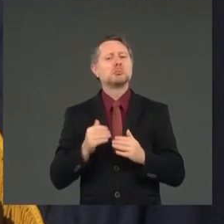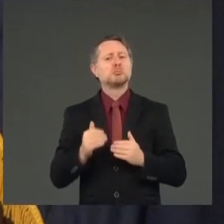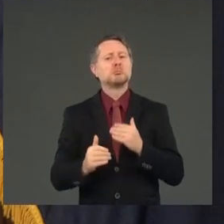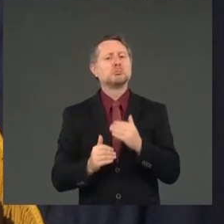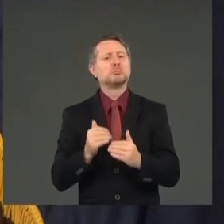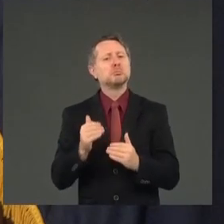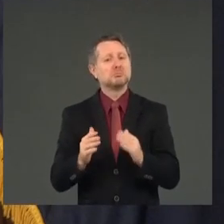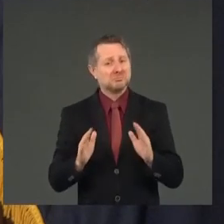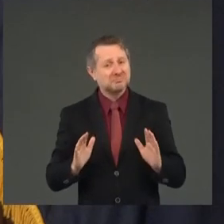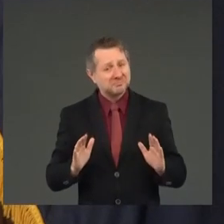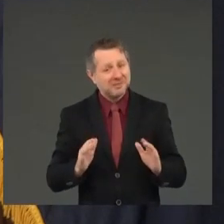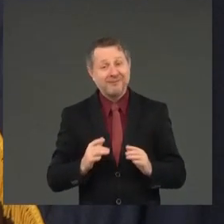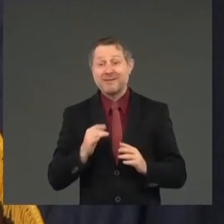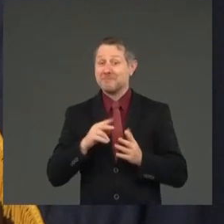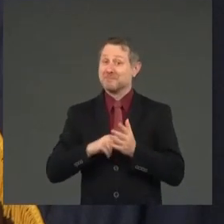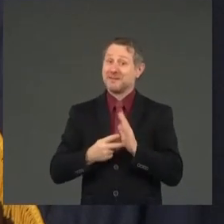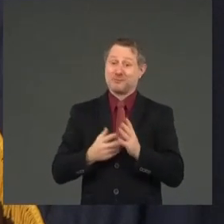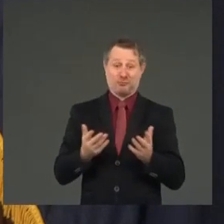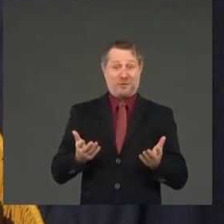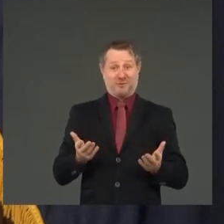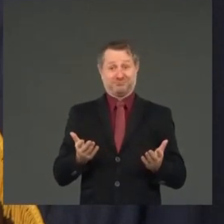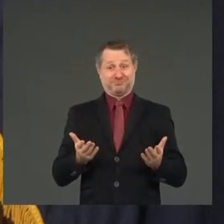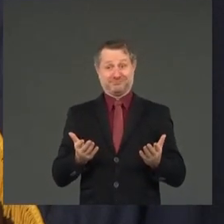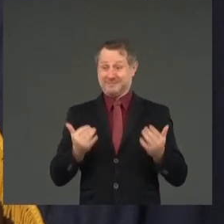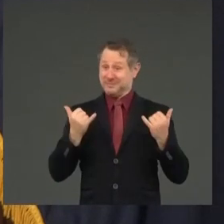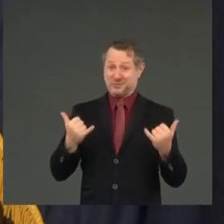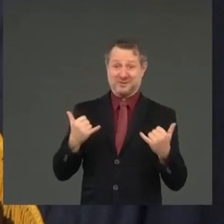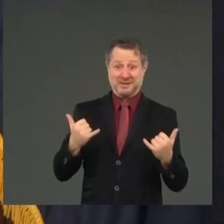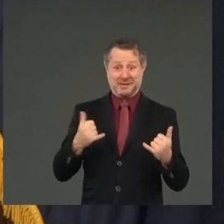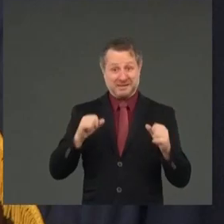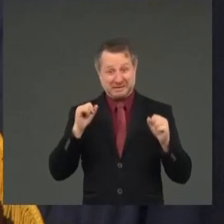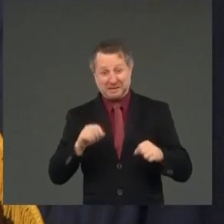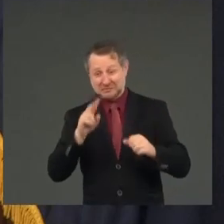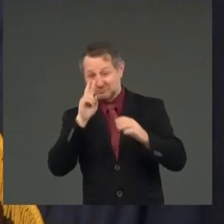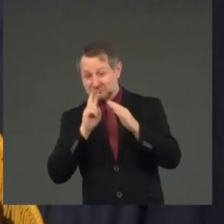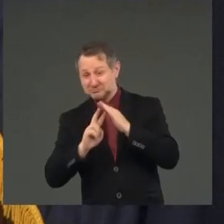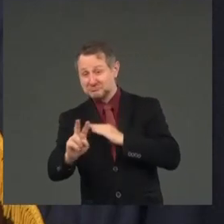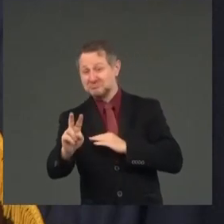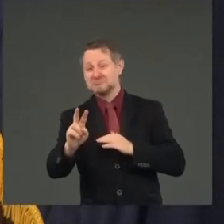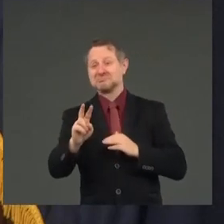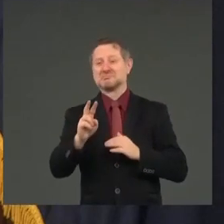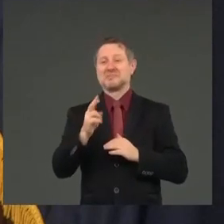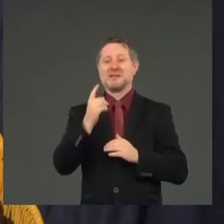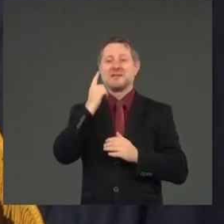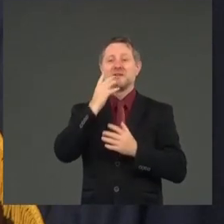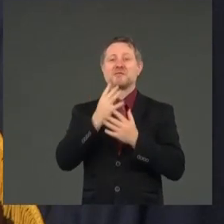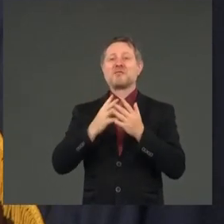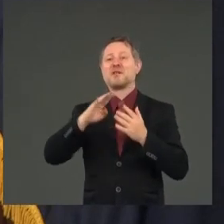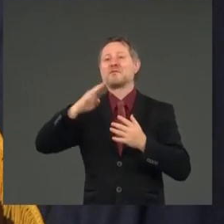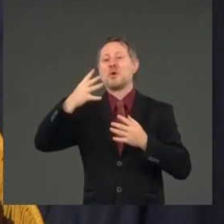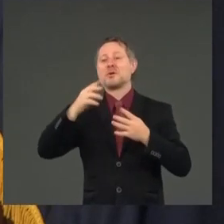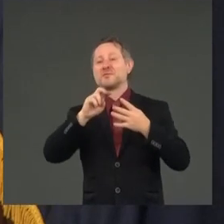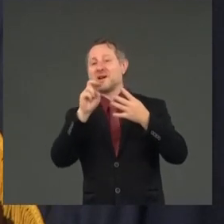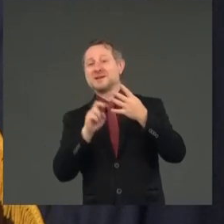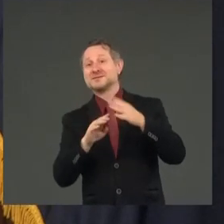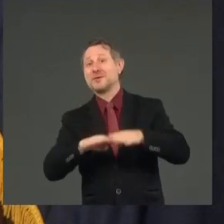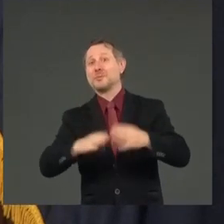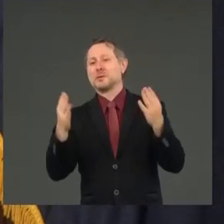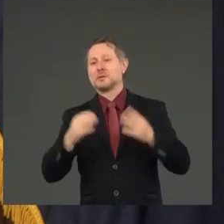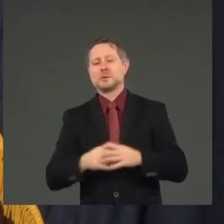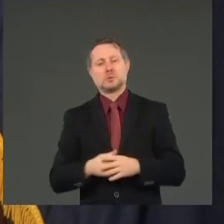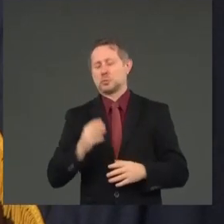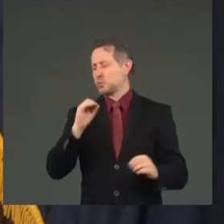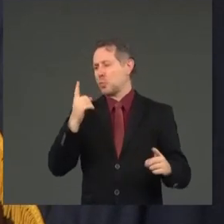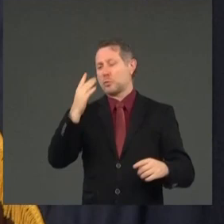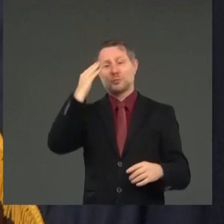But are we at a point where anyone can forecast when will phase four happen? No, not at this